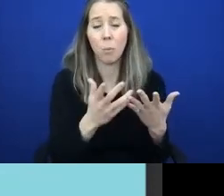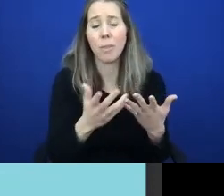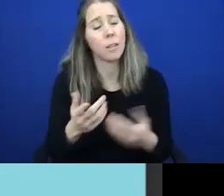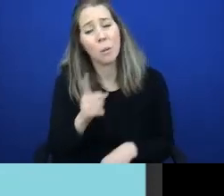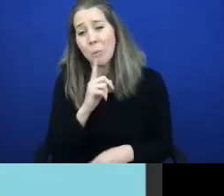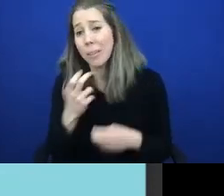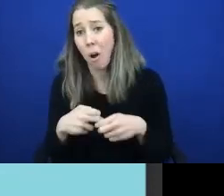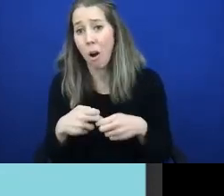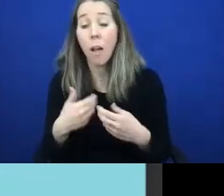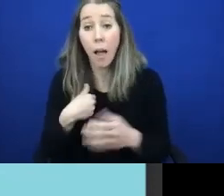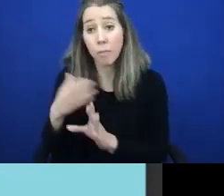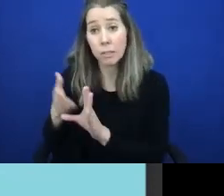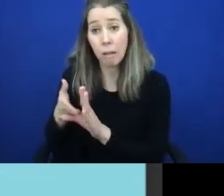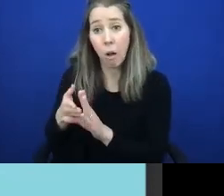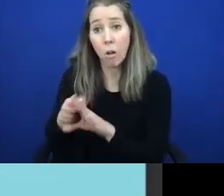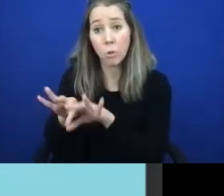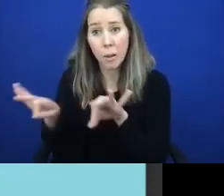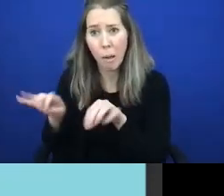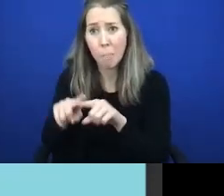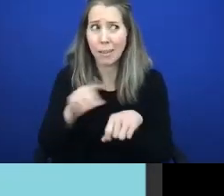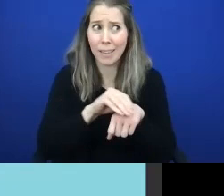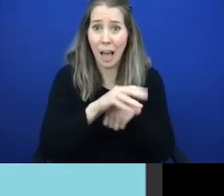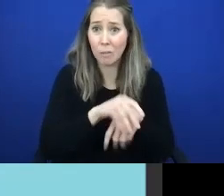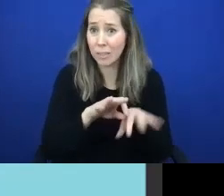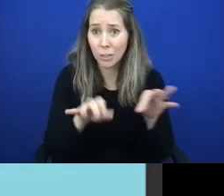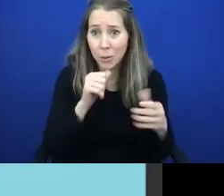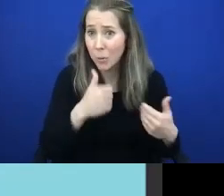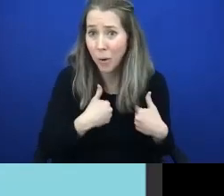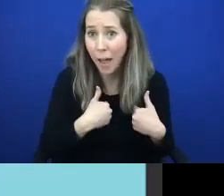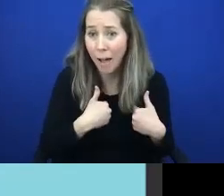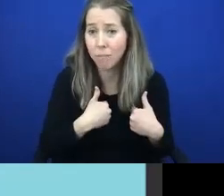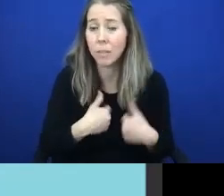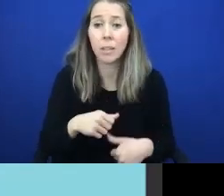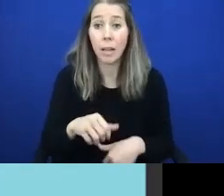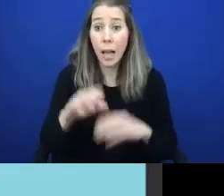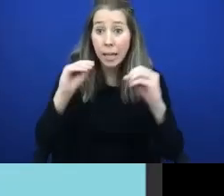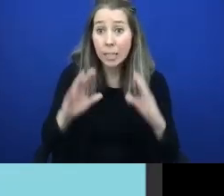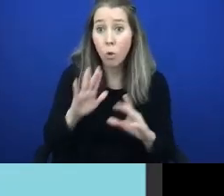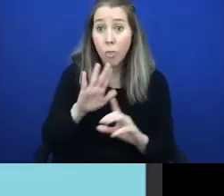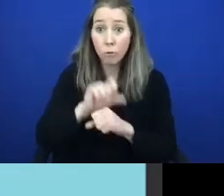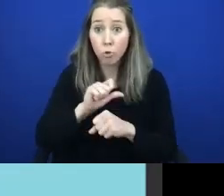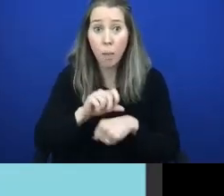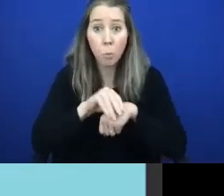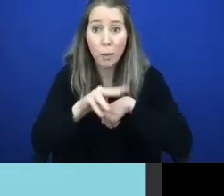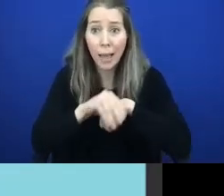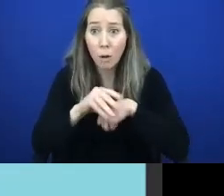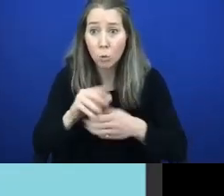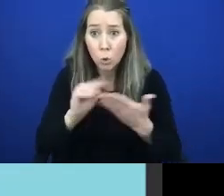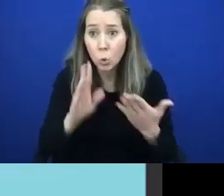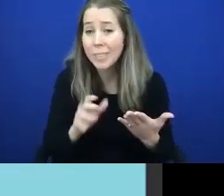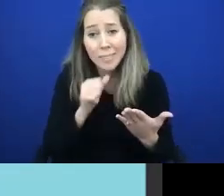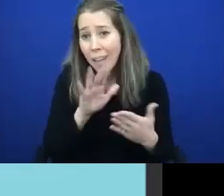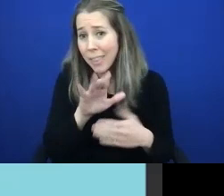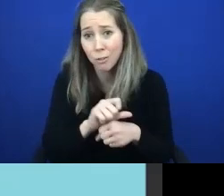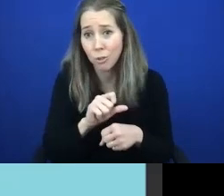have a psychology degree, but I don't have a counseling degree. It's not a teacher's job to be a counselor. So we really have